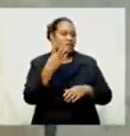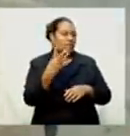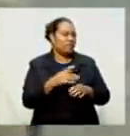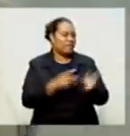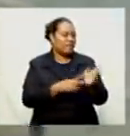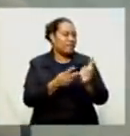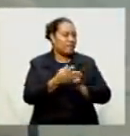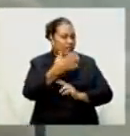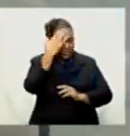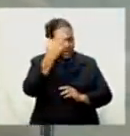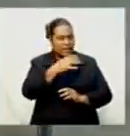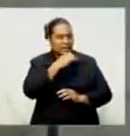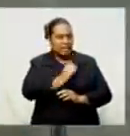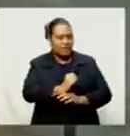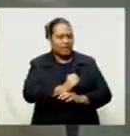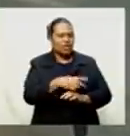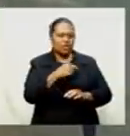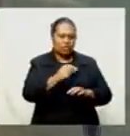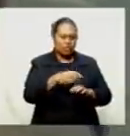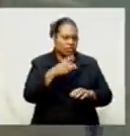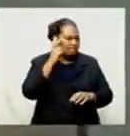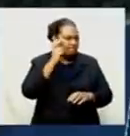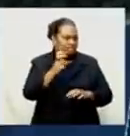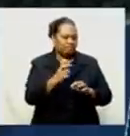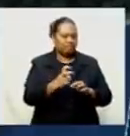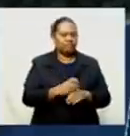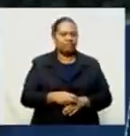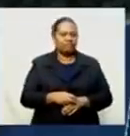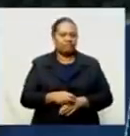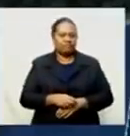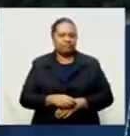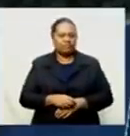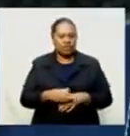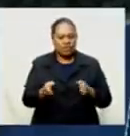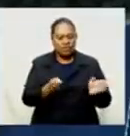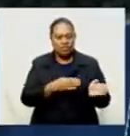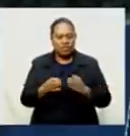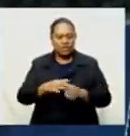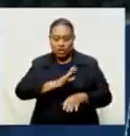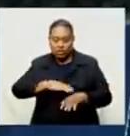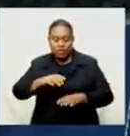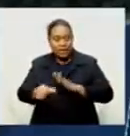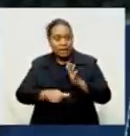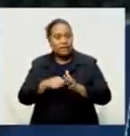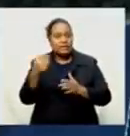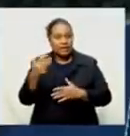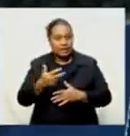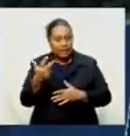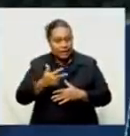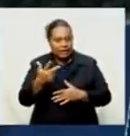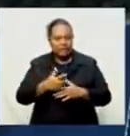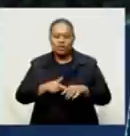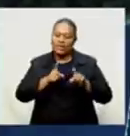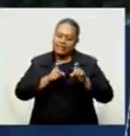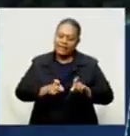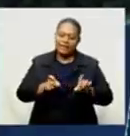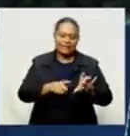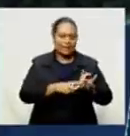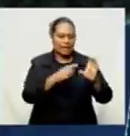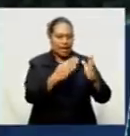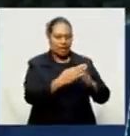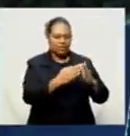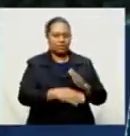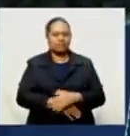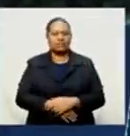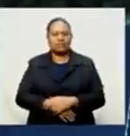Village elders have agreed to restrict unnecessary movement in the village. Children under the age of 18 must remain indoors at all times.